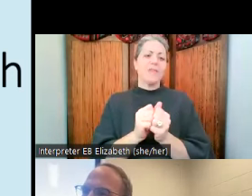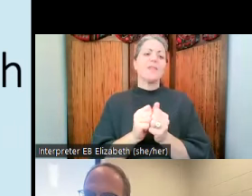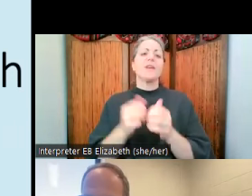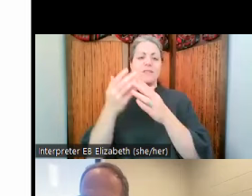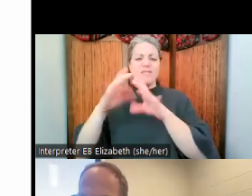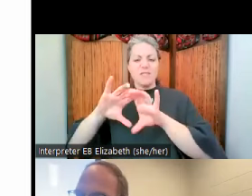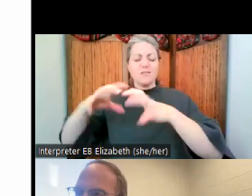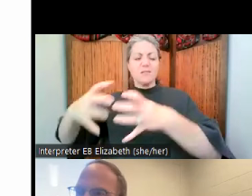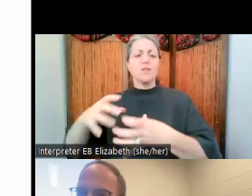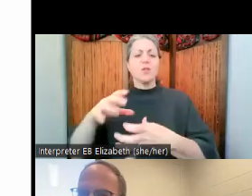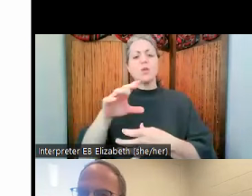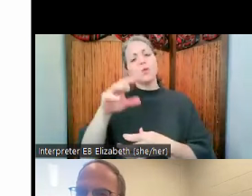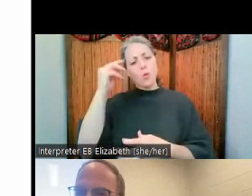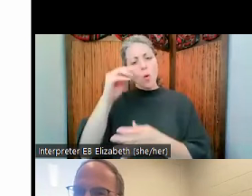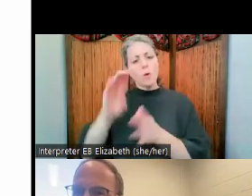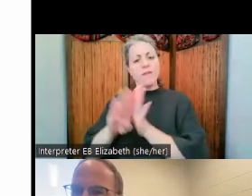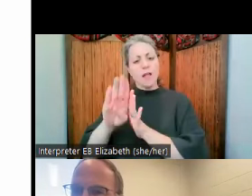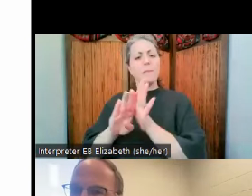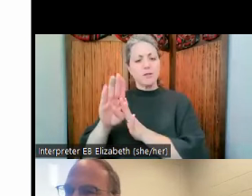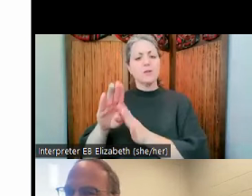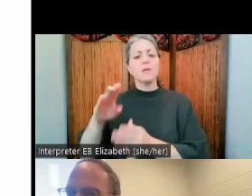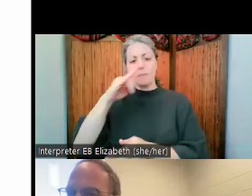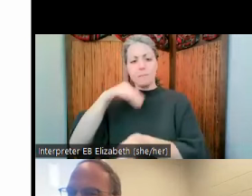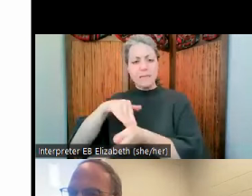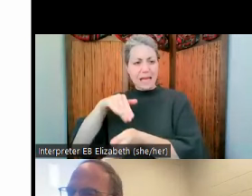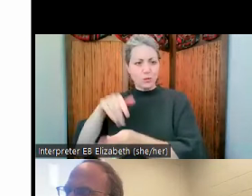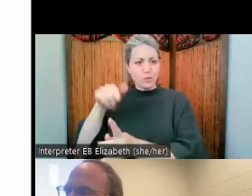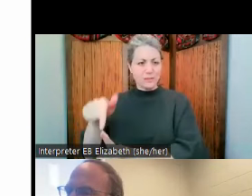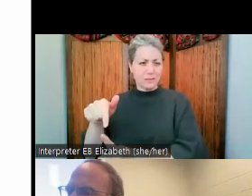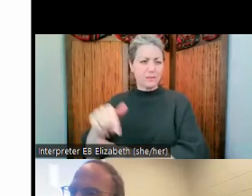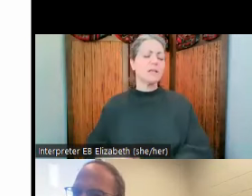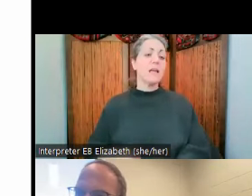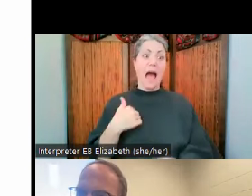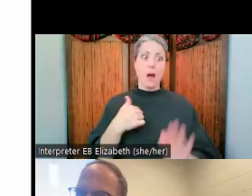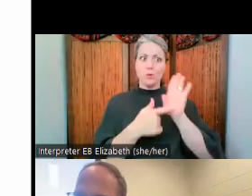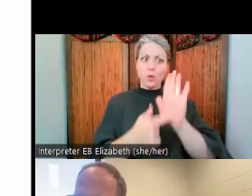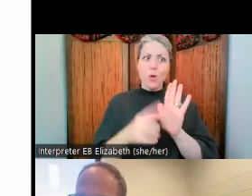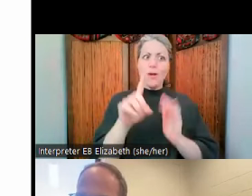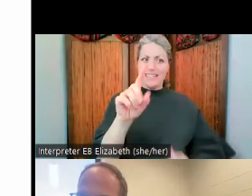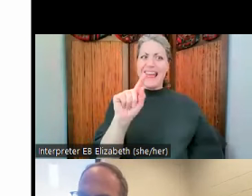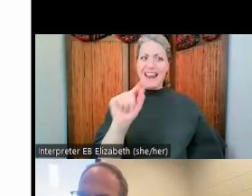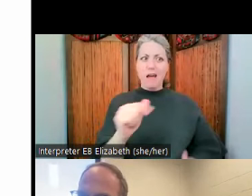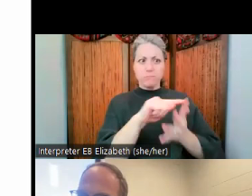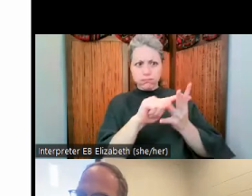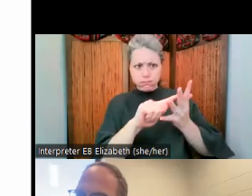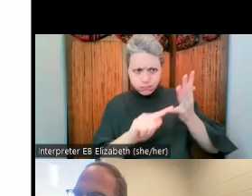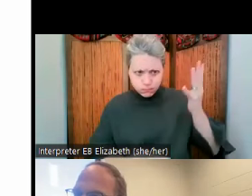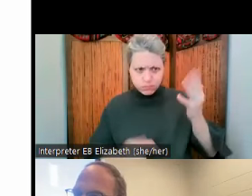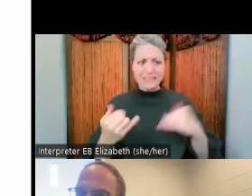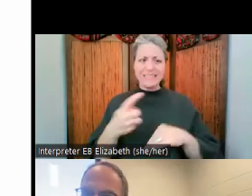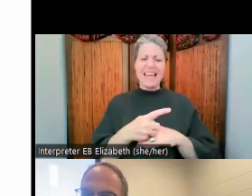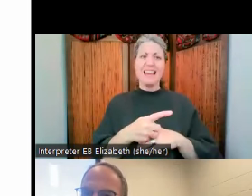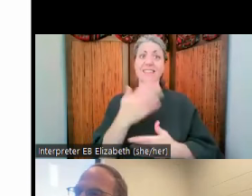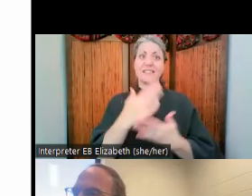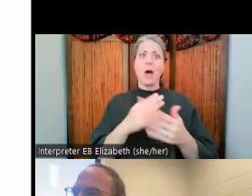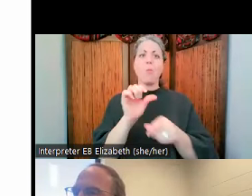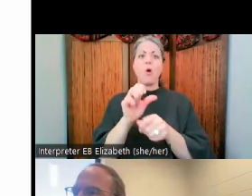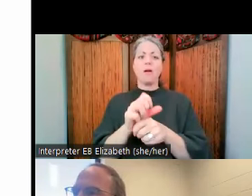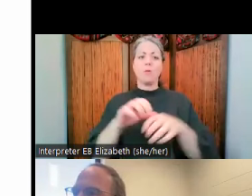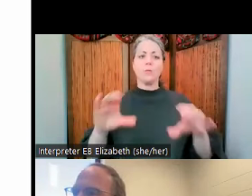a lot of the data that I'll be showing you today is some combined work that we've done